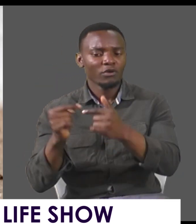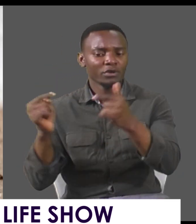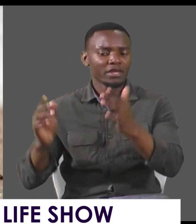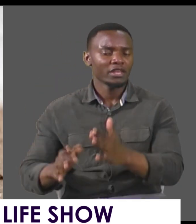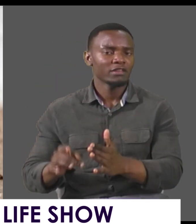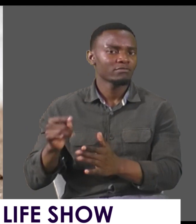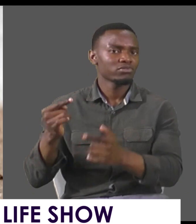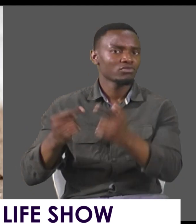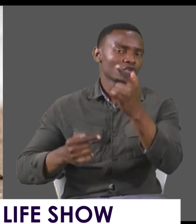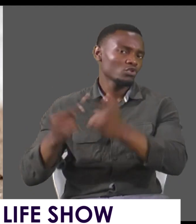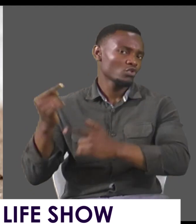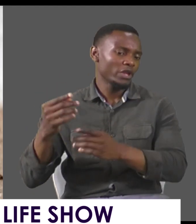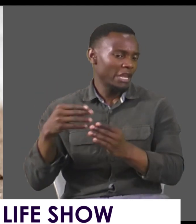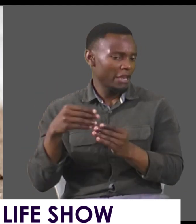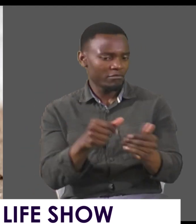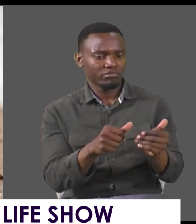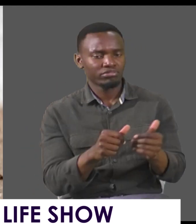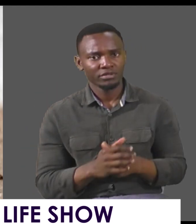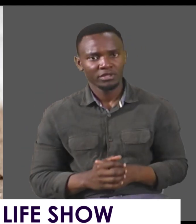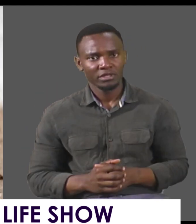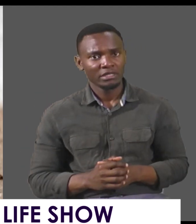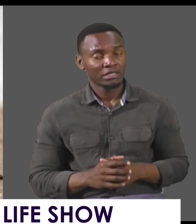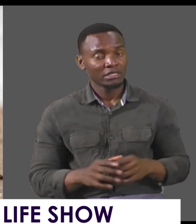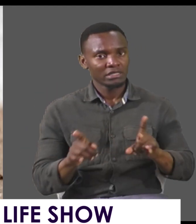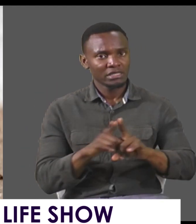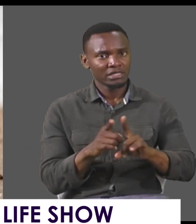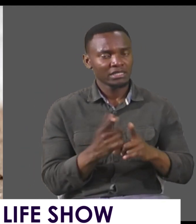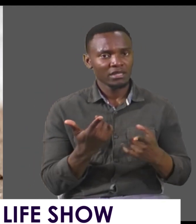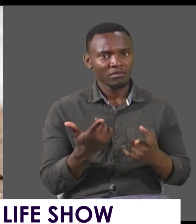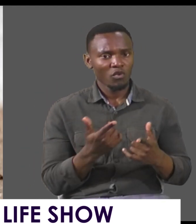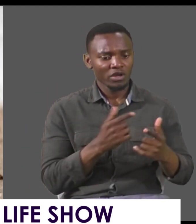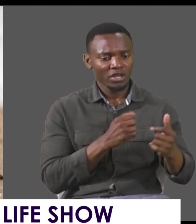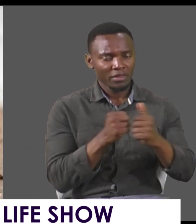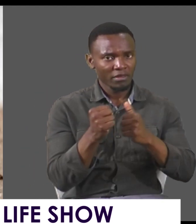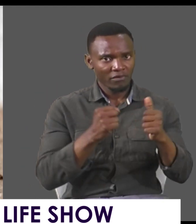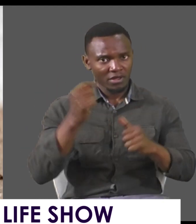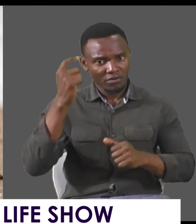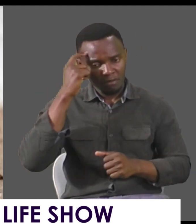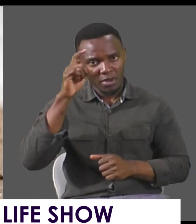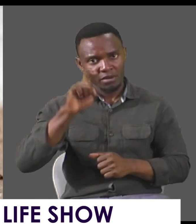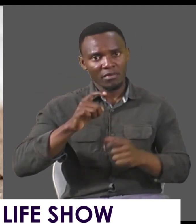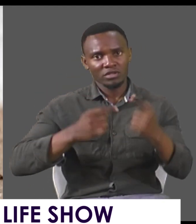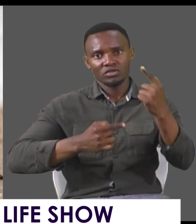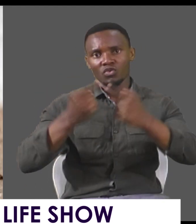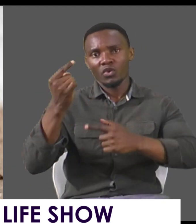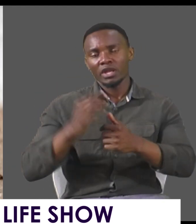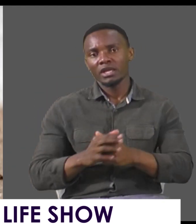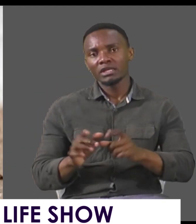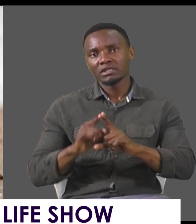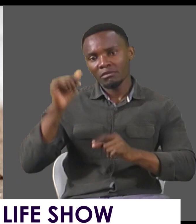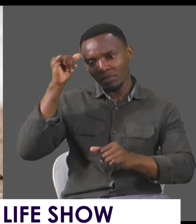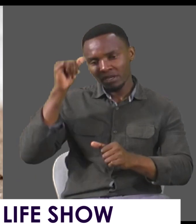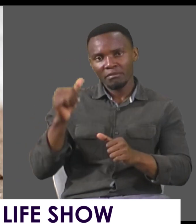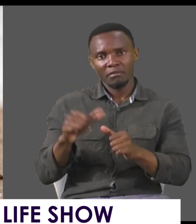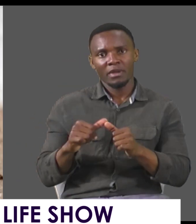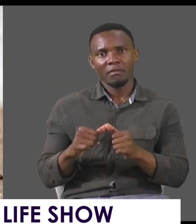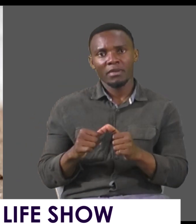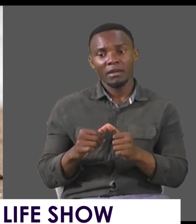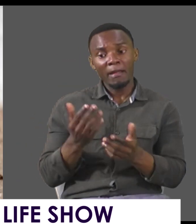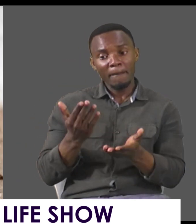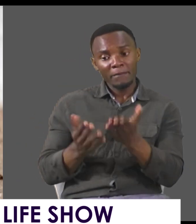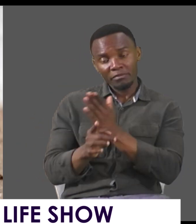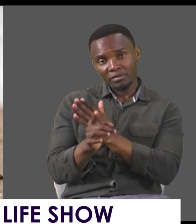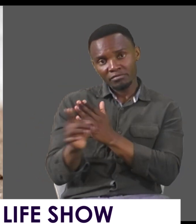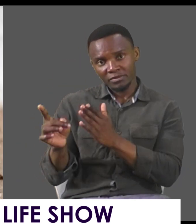win over you. The battle of the mind should be won. Remember, they may be strong